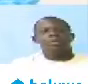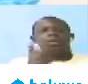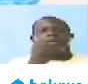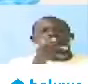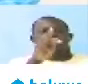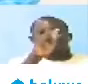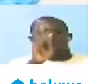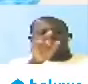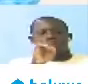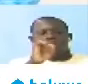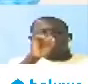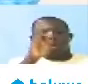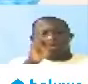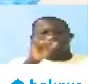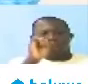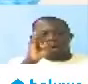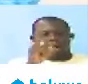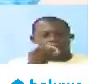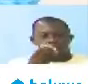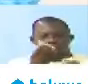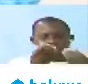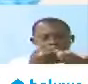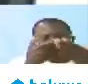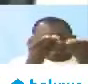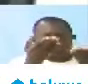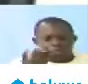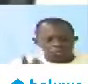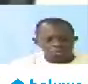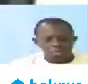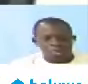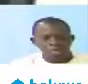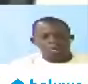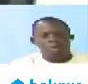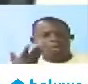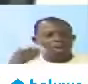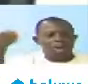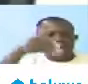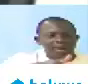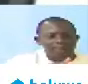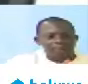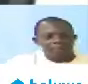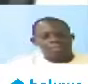any money? Kukoi Kododi Alalba. Very Minaba. When we were coming,